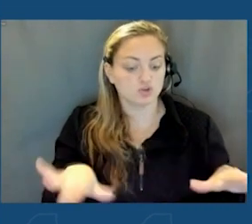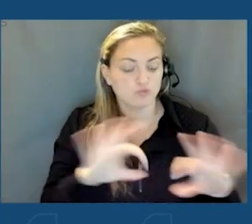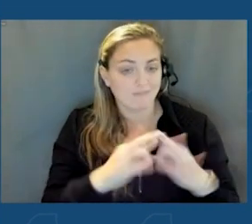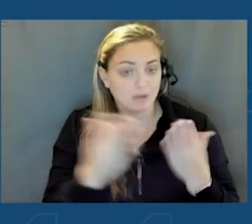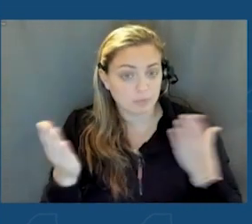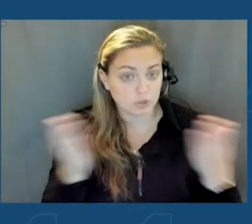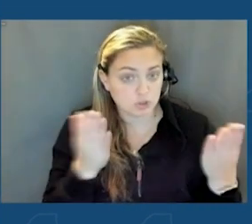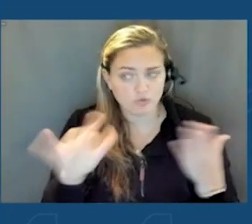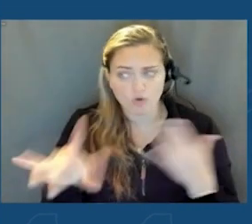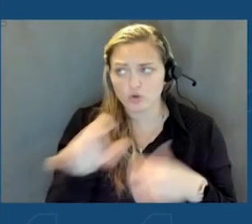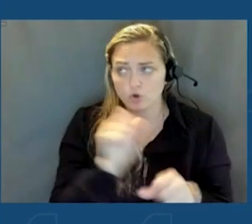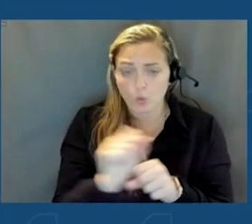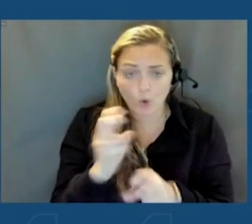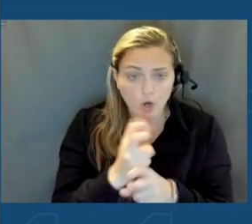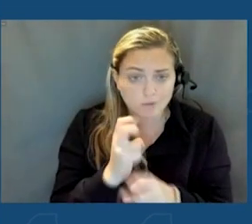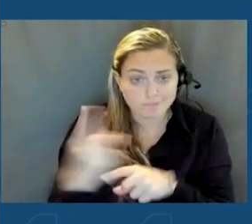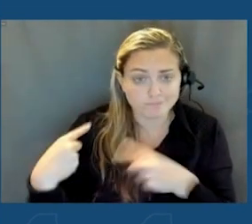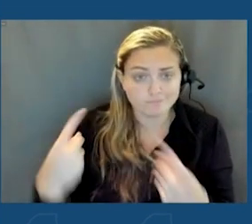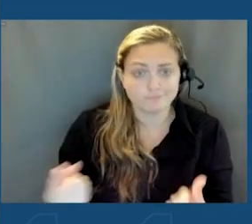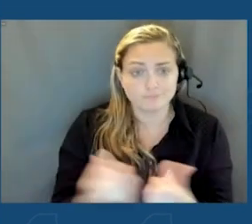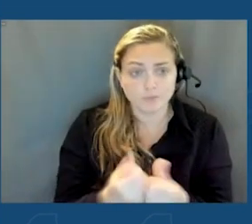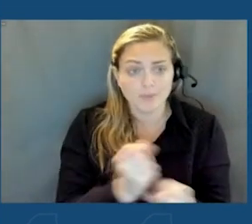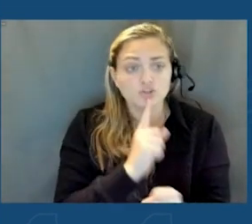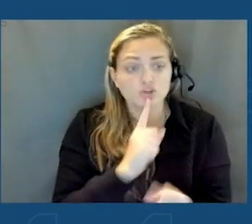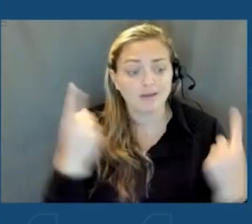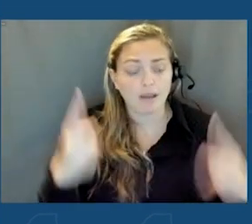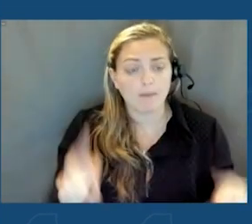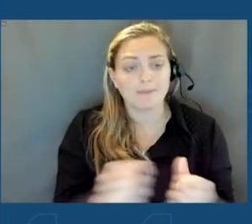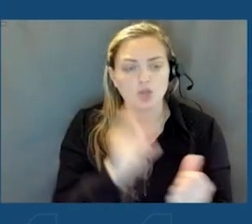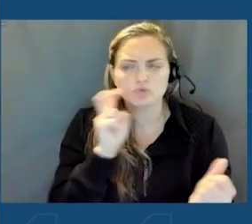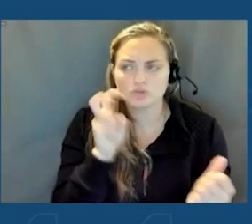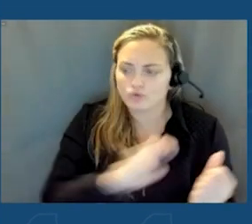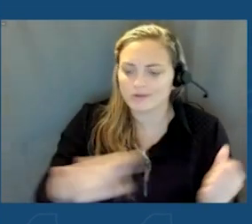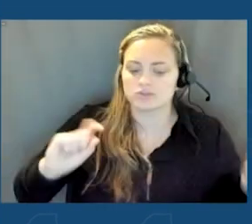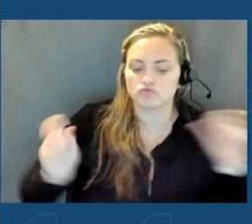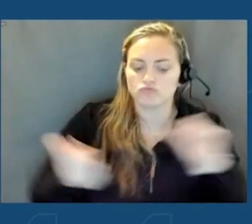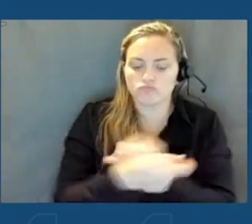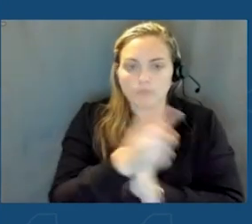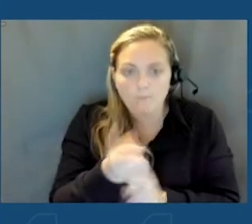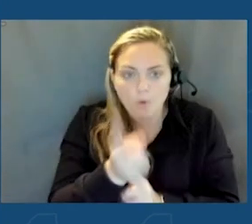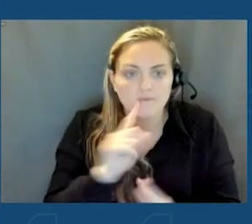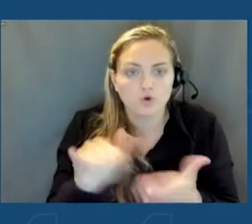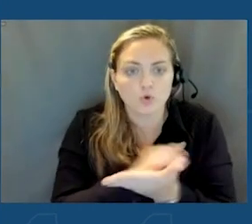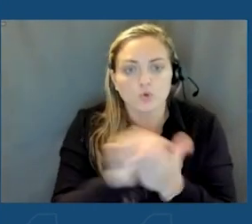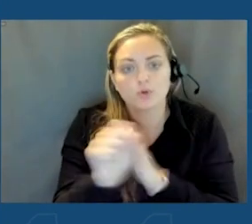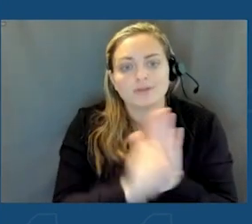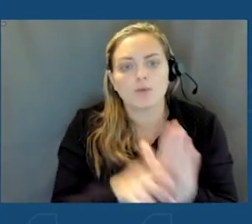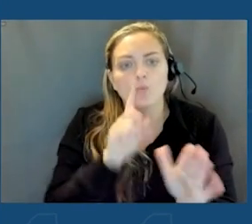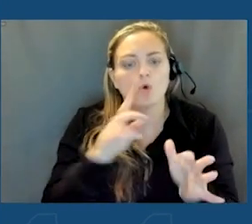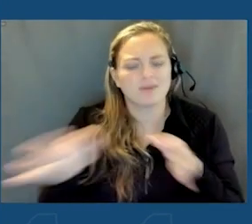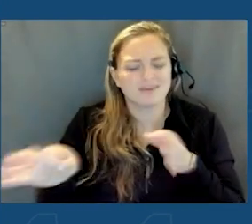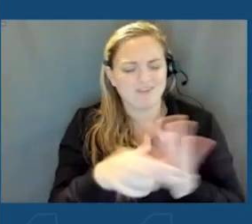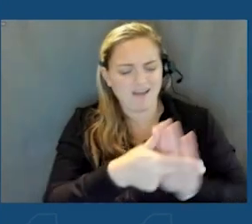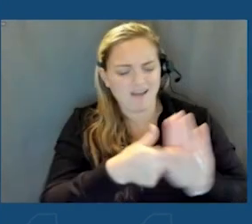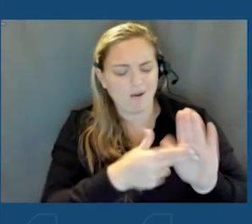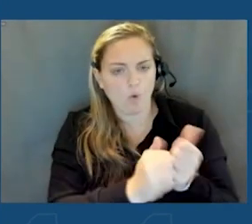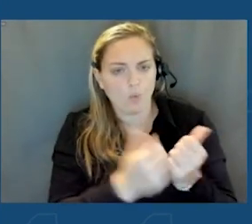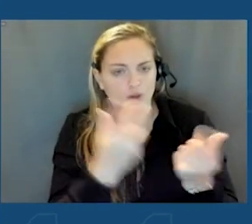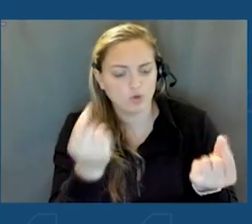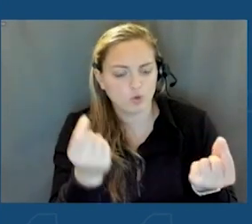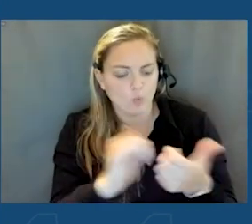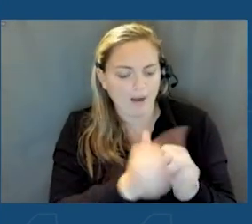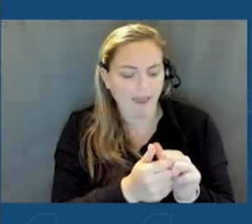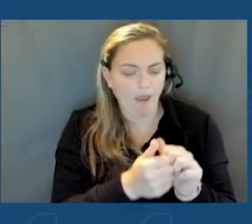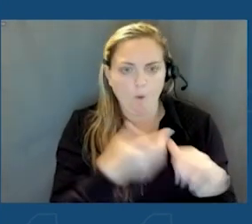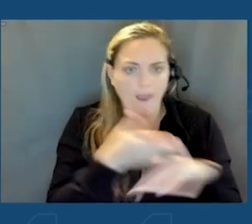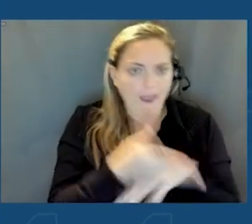make this become a reality. This is a transitional moment for New York State. We'll be defined by what we do in this post-pandemic world. I'm